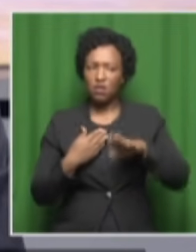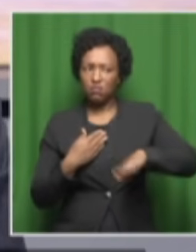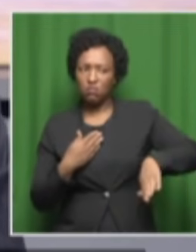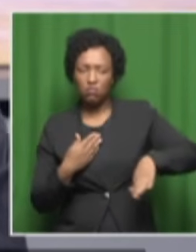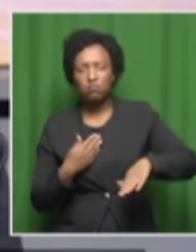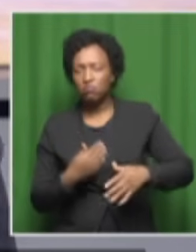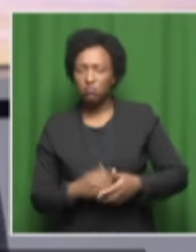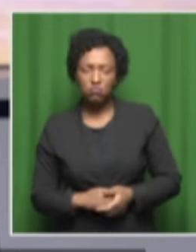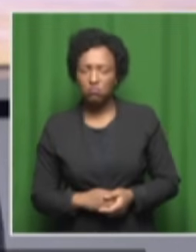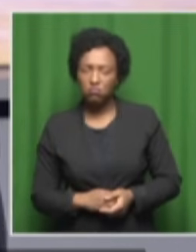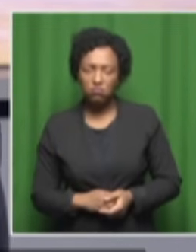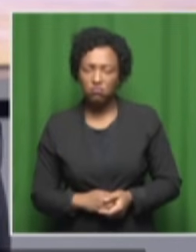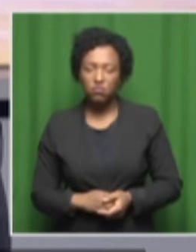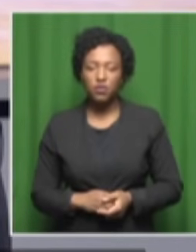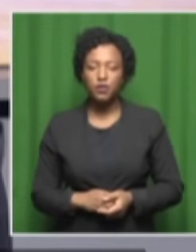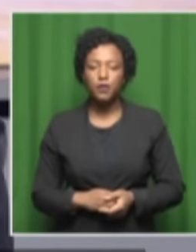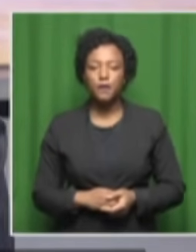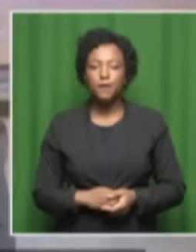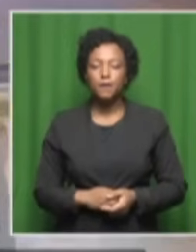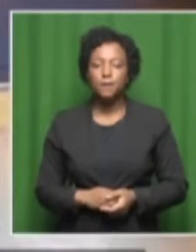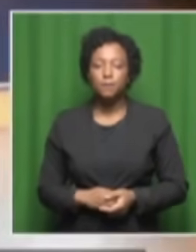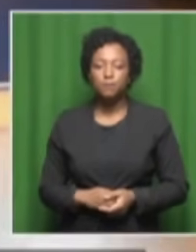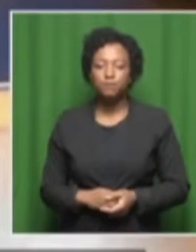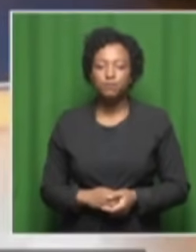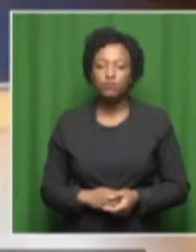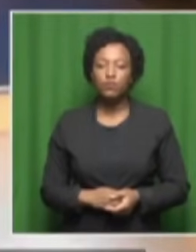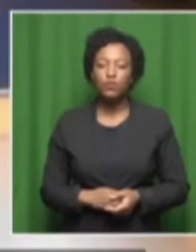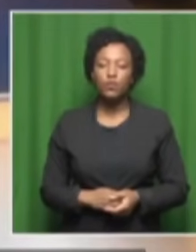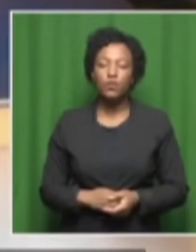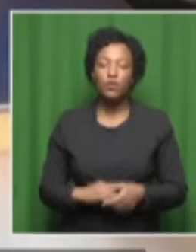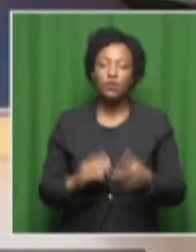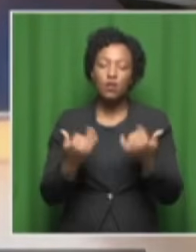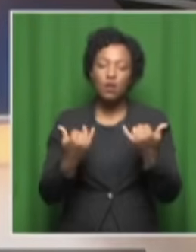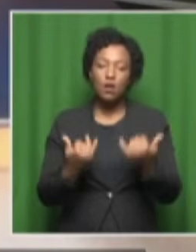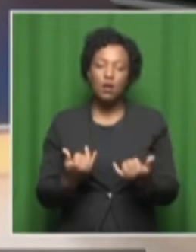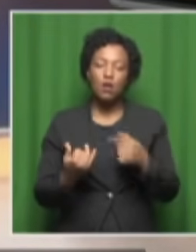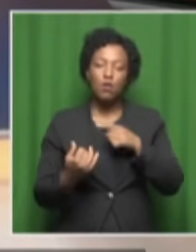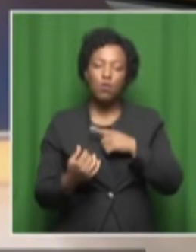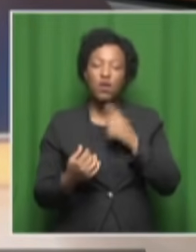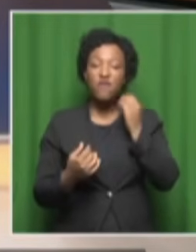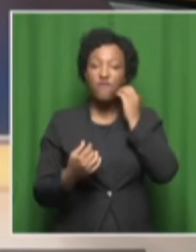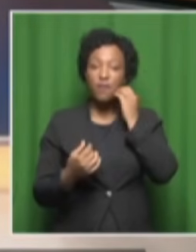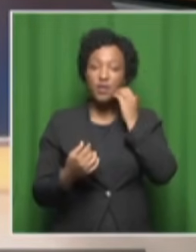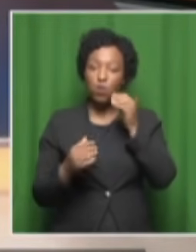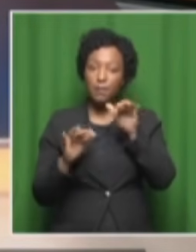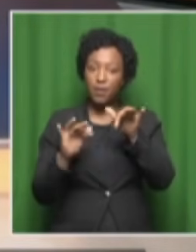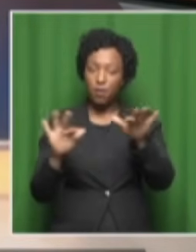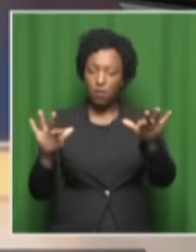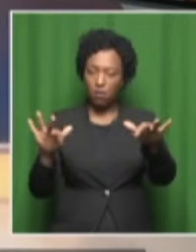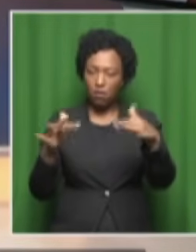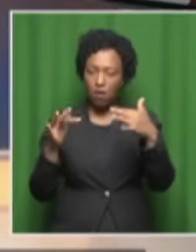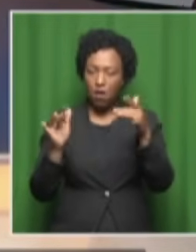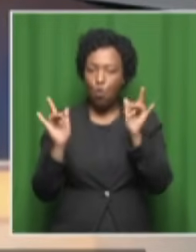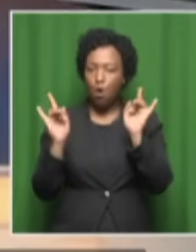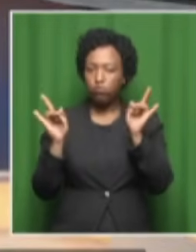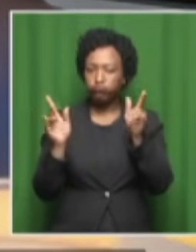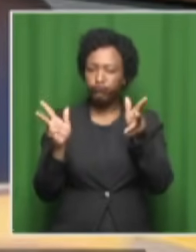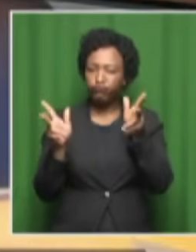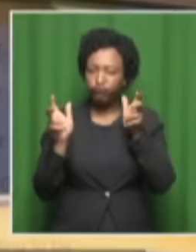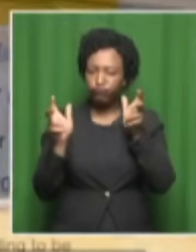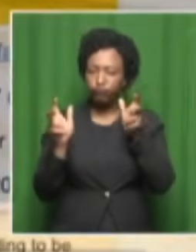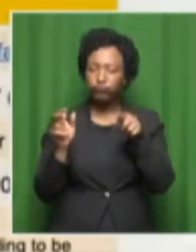training who's left behind. For those that are watching, let's put this out, because, I mean, this gives you all of the information that you do need to know, and this